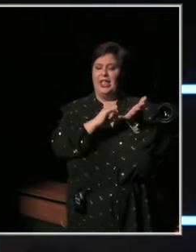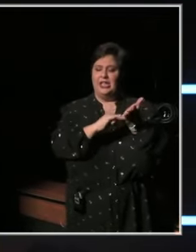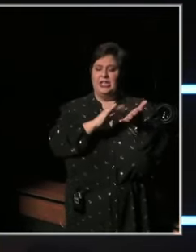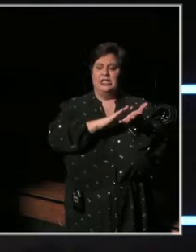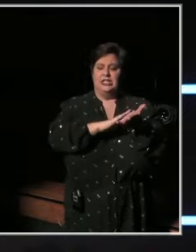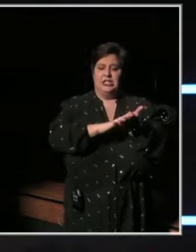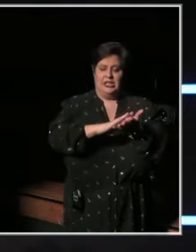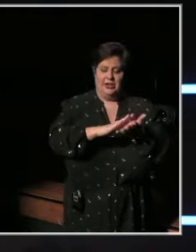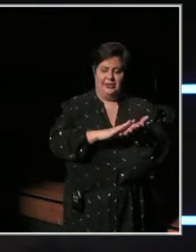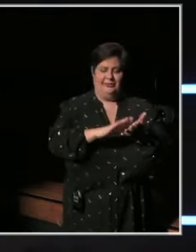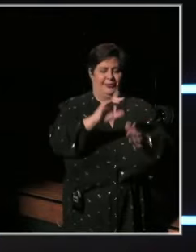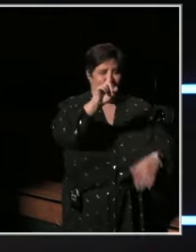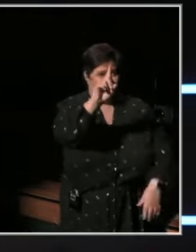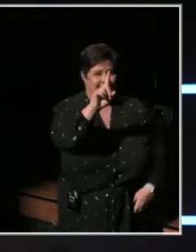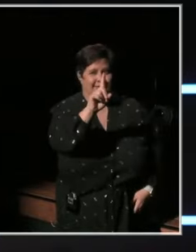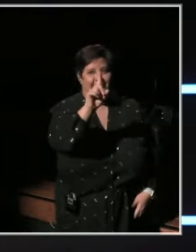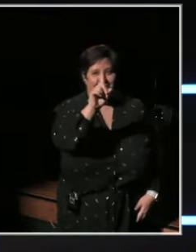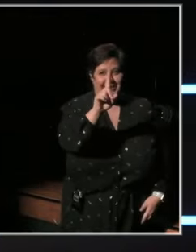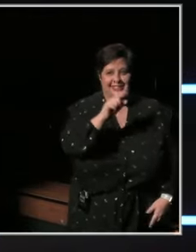Shah... No, wait.